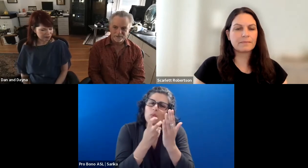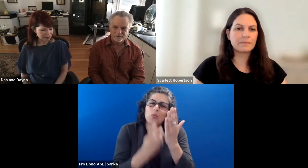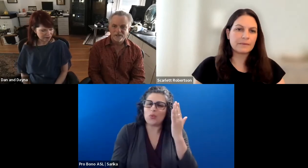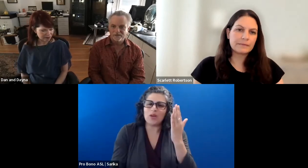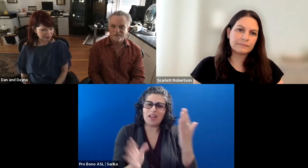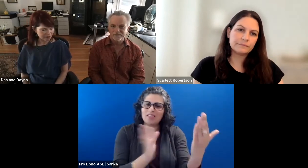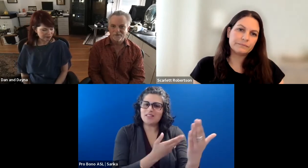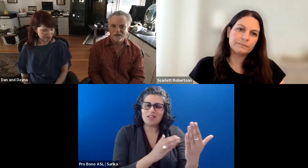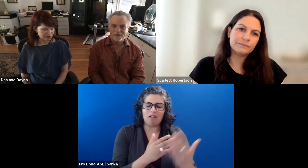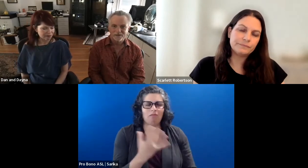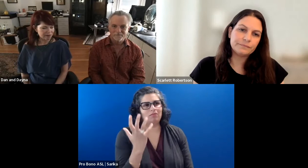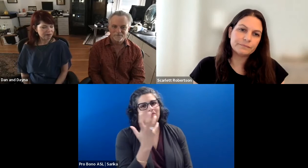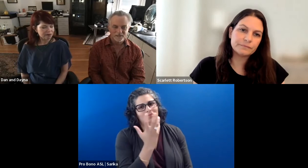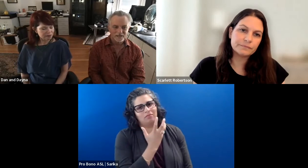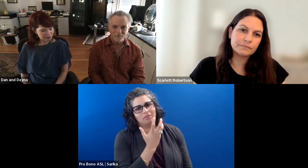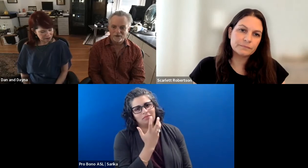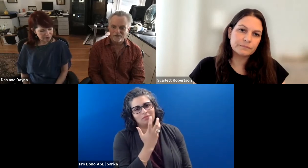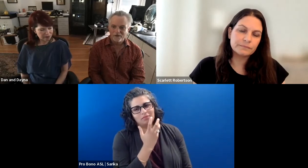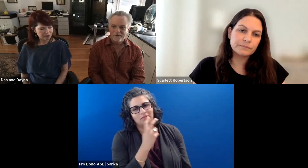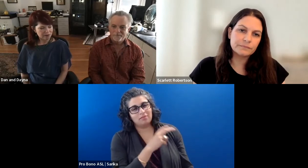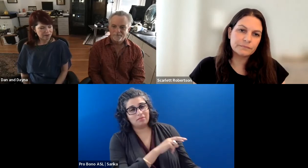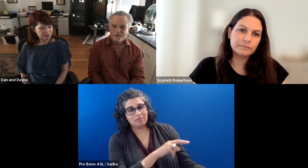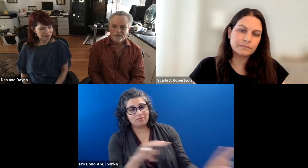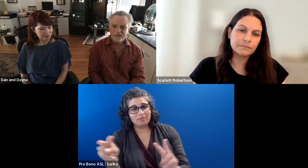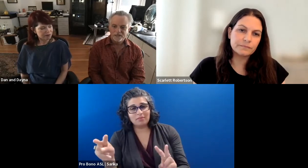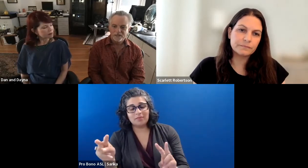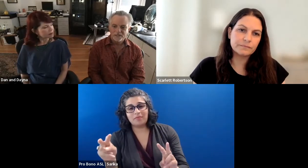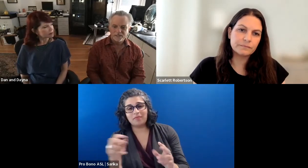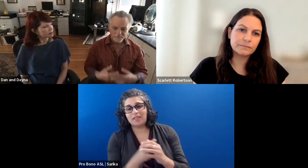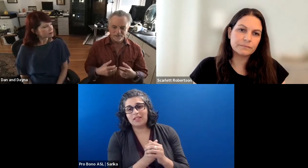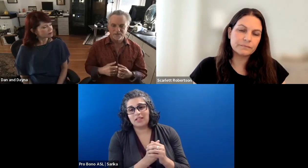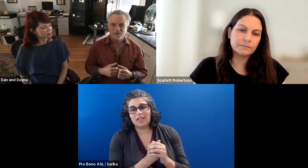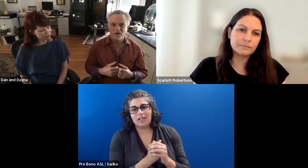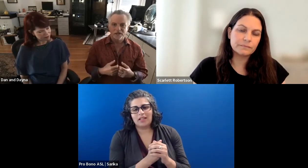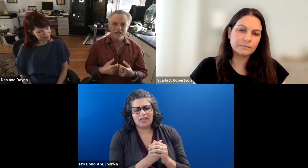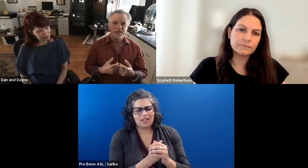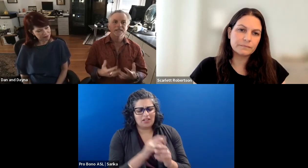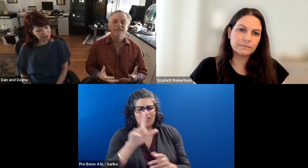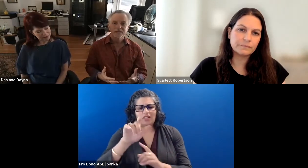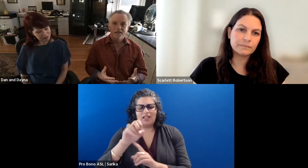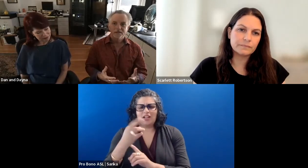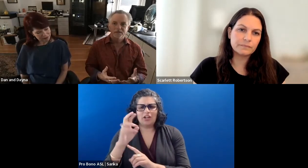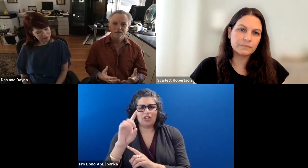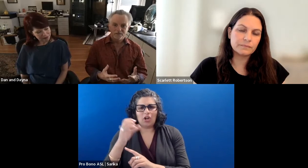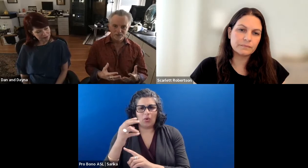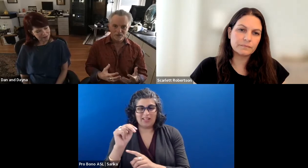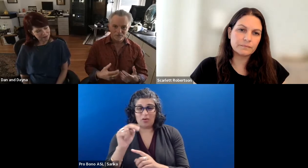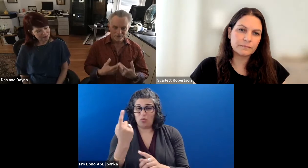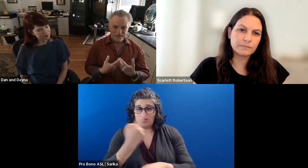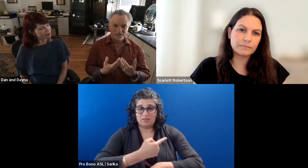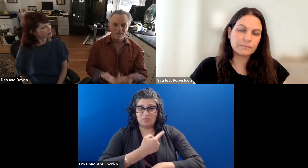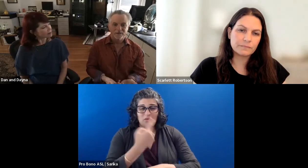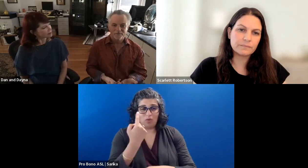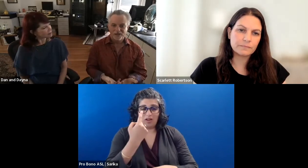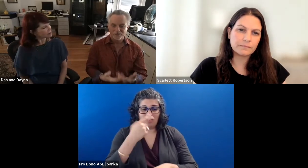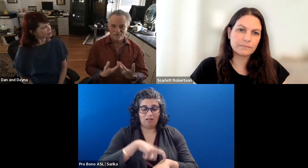concert near Tel Aviv in Ramat Gan Stadium where he is deep into the song, and he ends the song with the